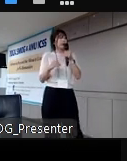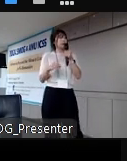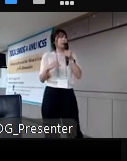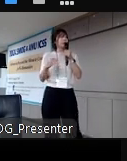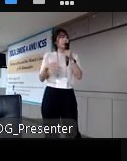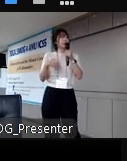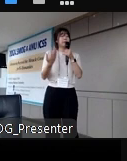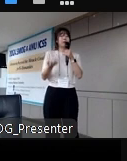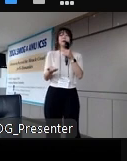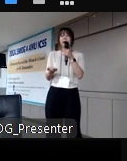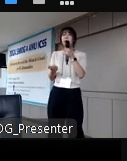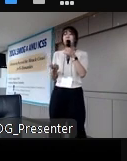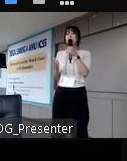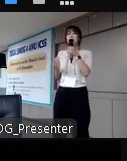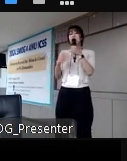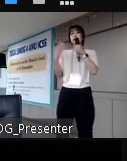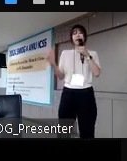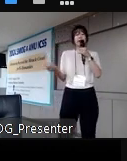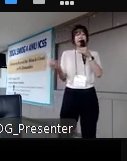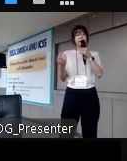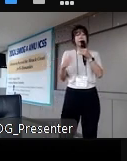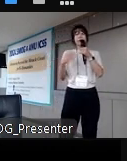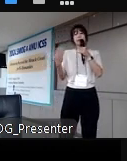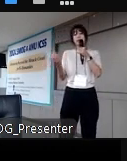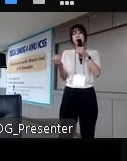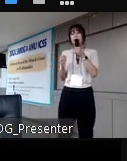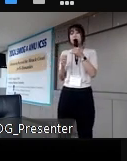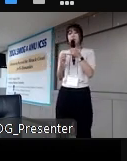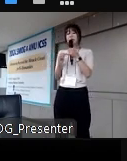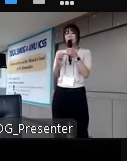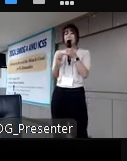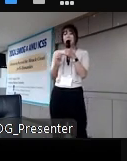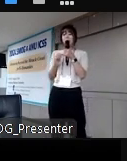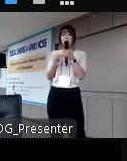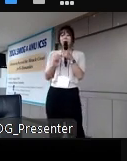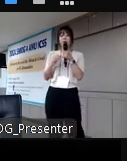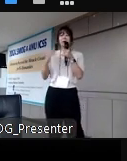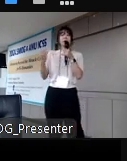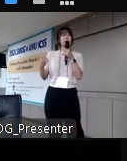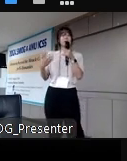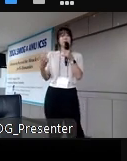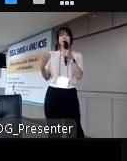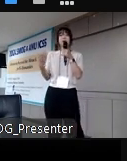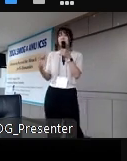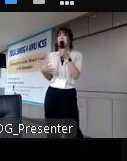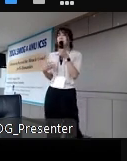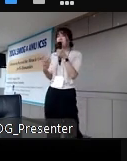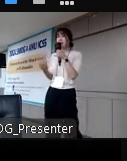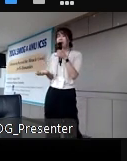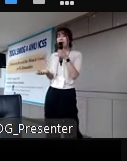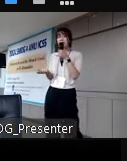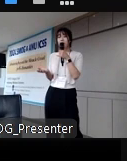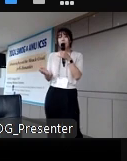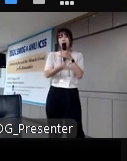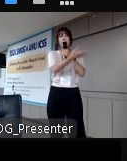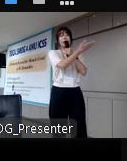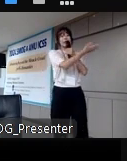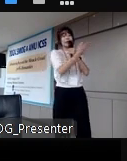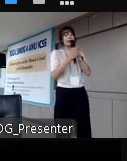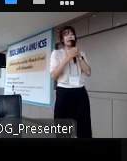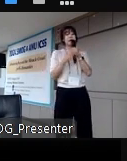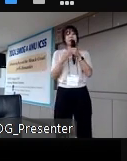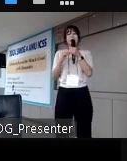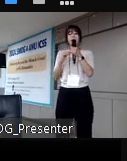provide support for variables. So there still is a big debate on whether variables should be used in our semantic theory, and